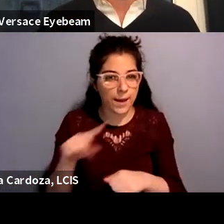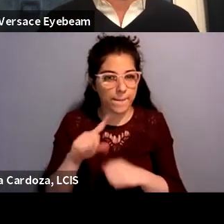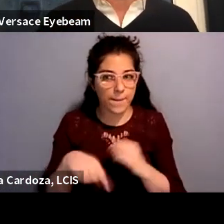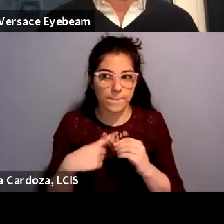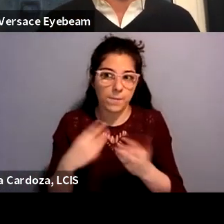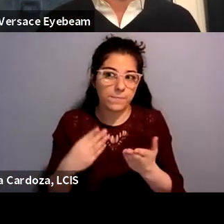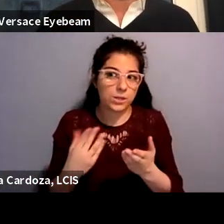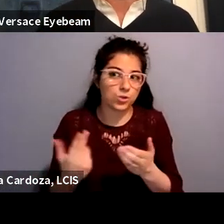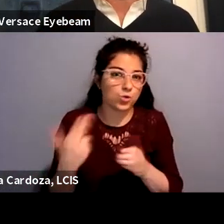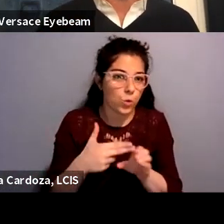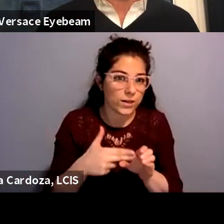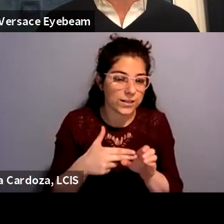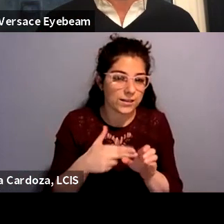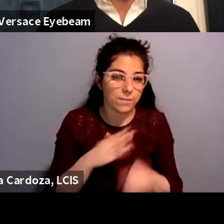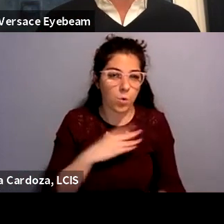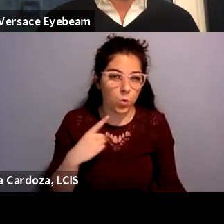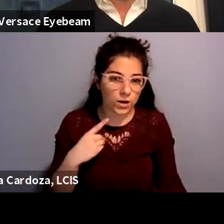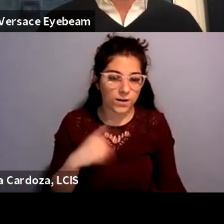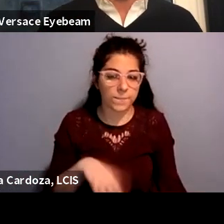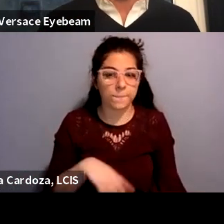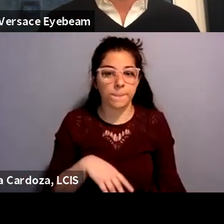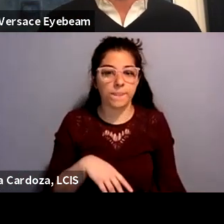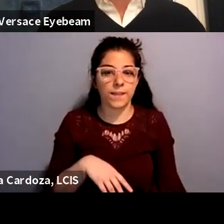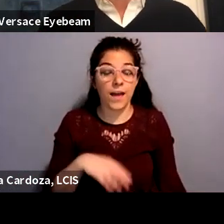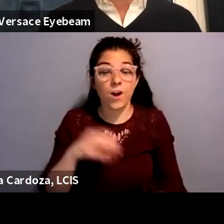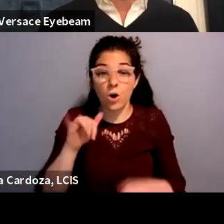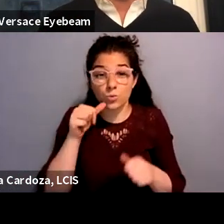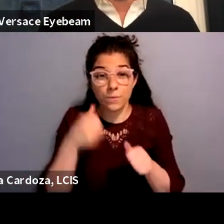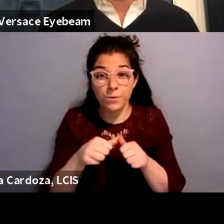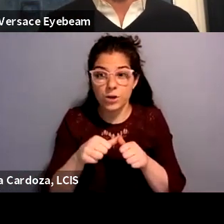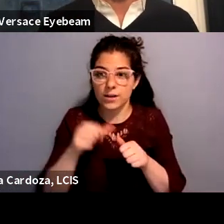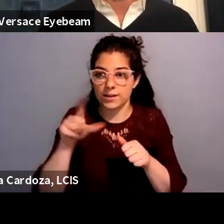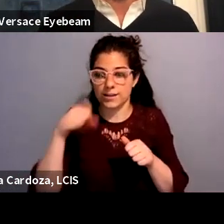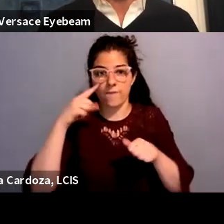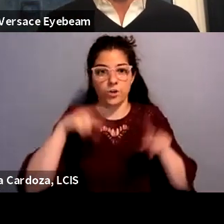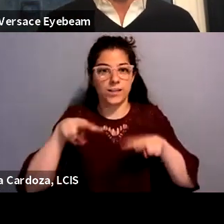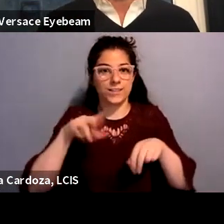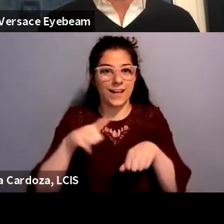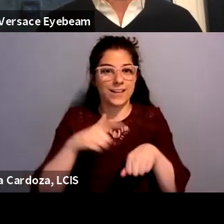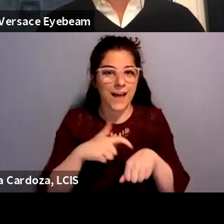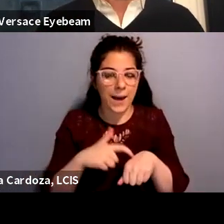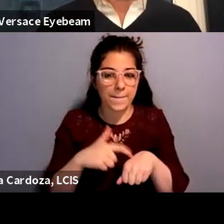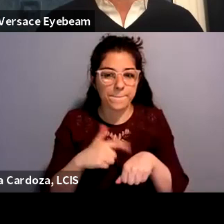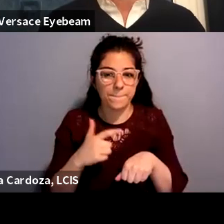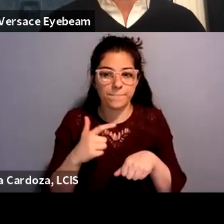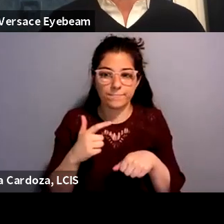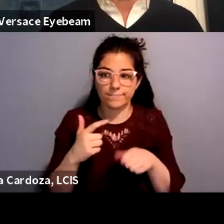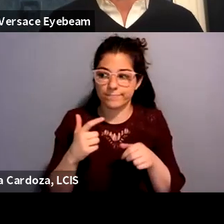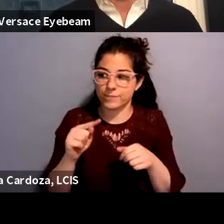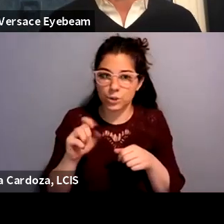perhaps joining the board and keeping in mind governance at this time of